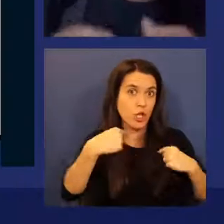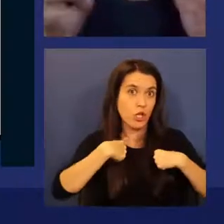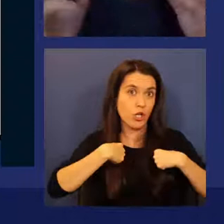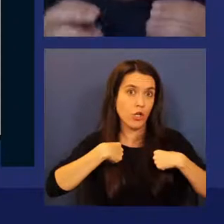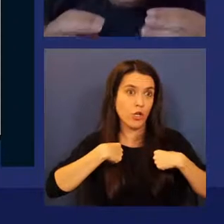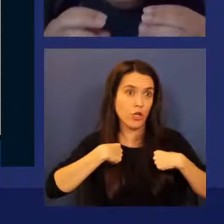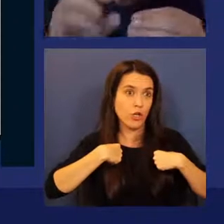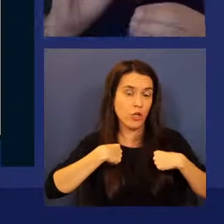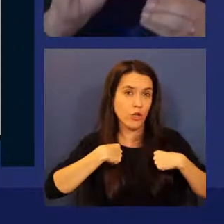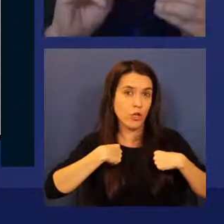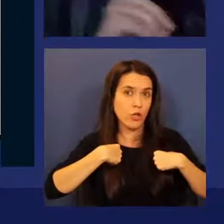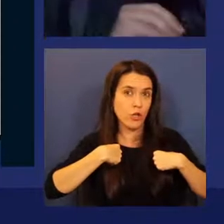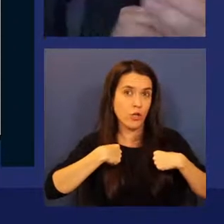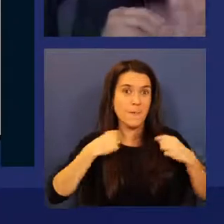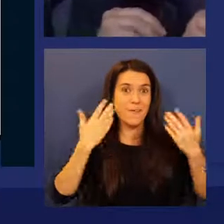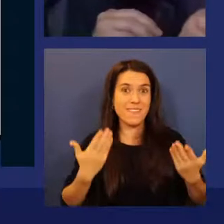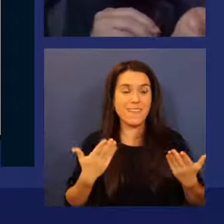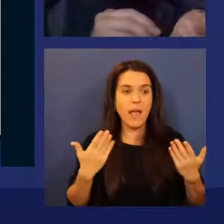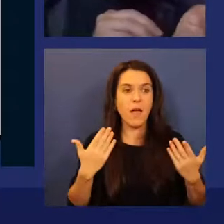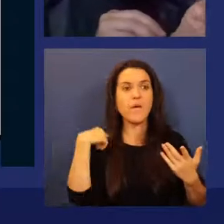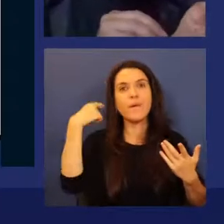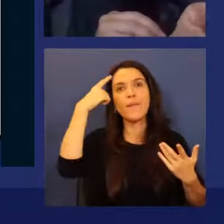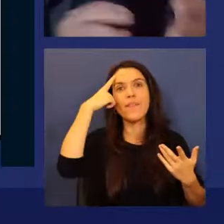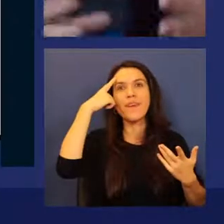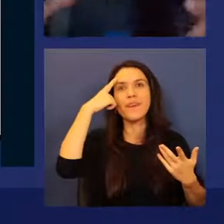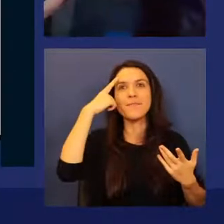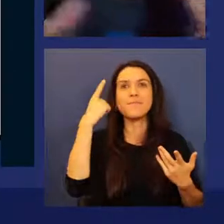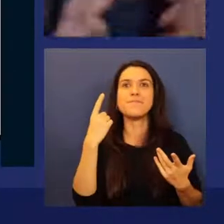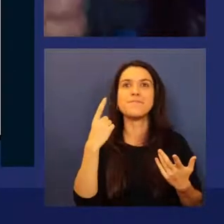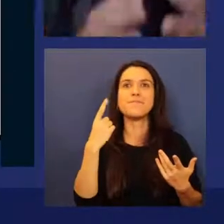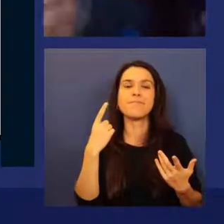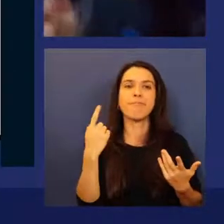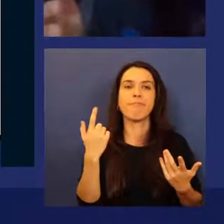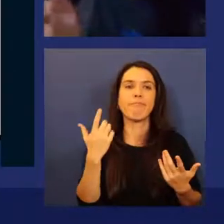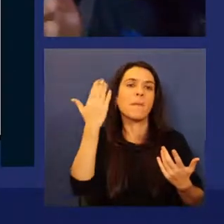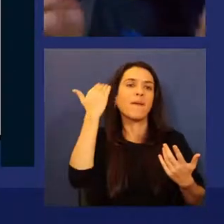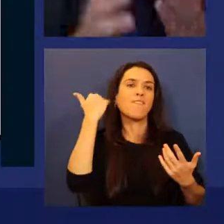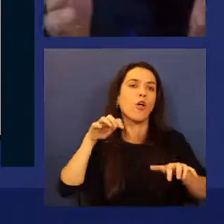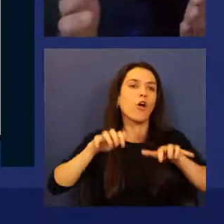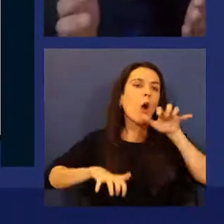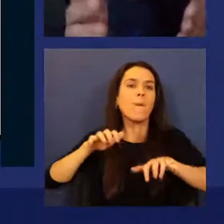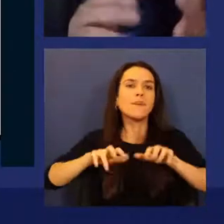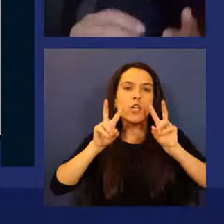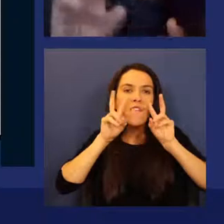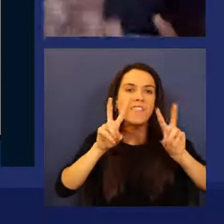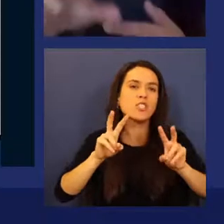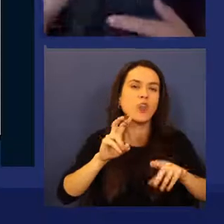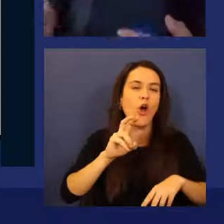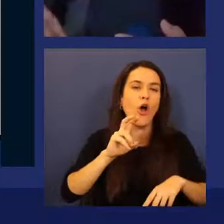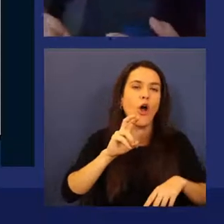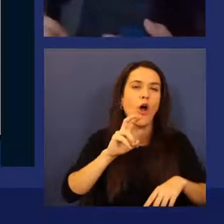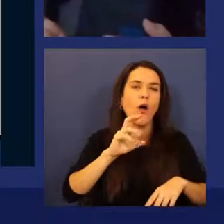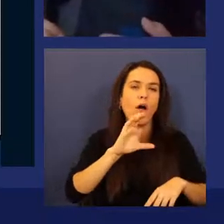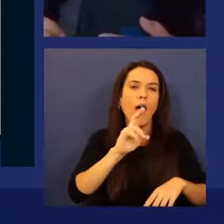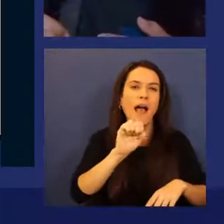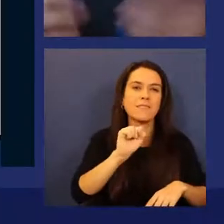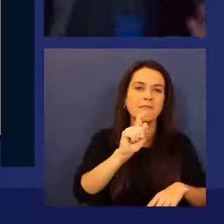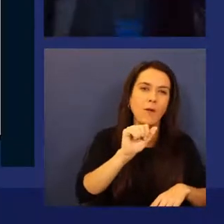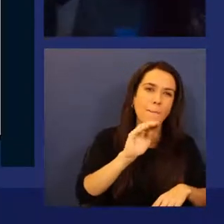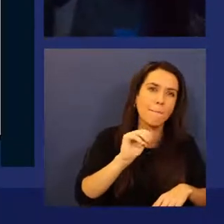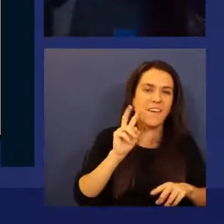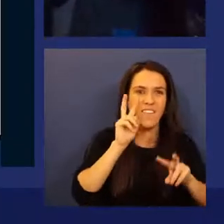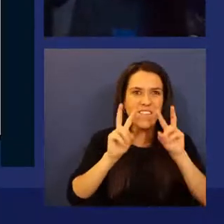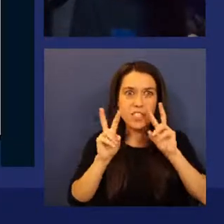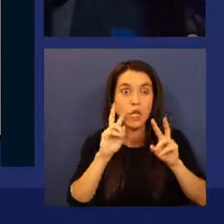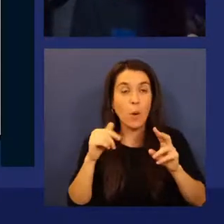now, instead of just like what I would have done in a computer vision or custom vision scenario and just extracted a feature